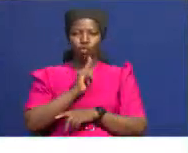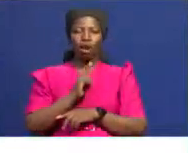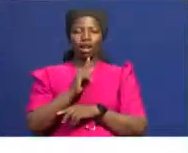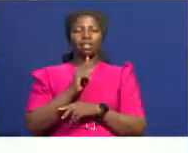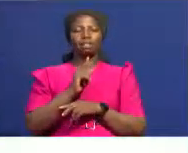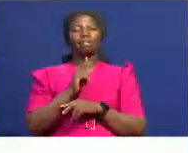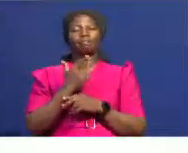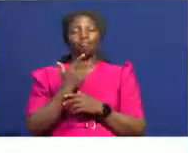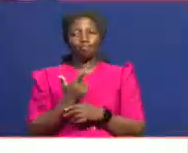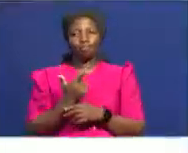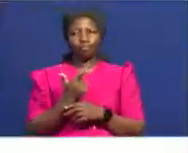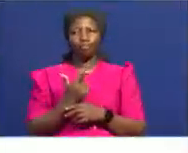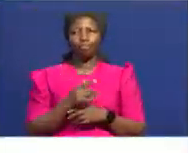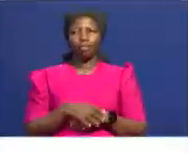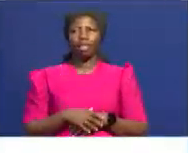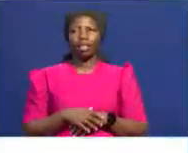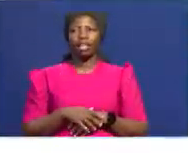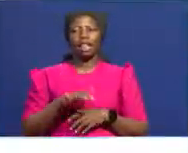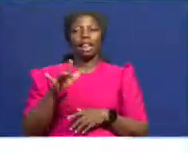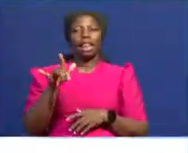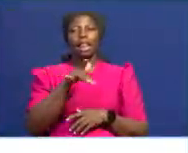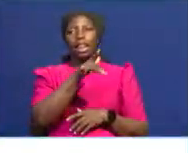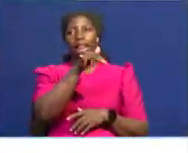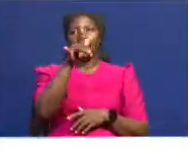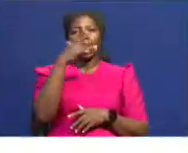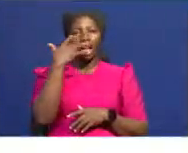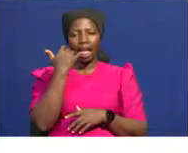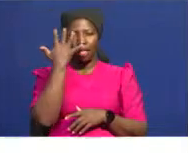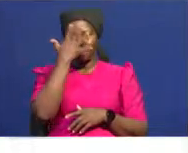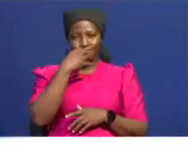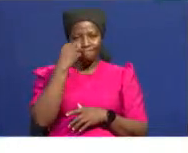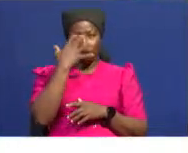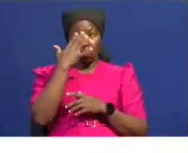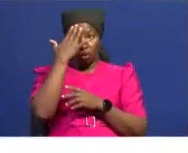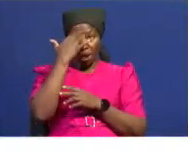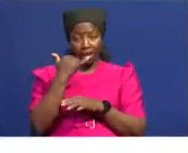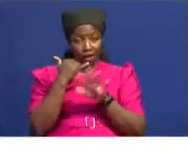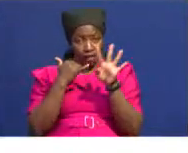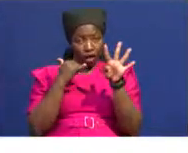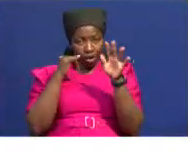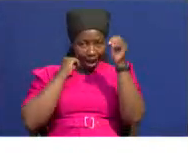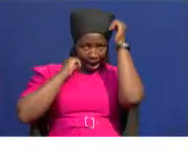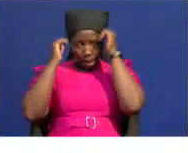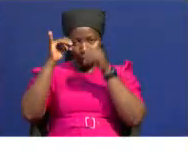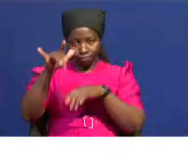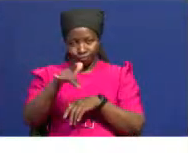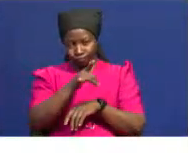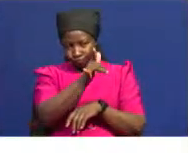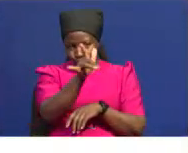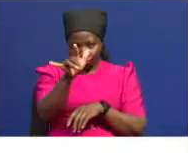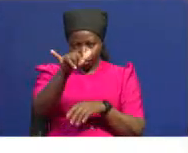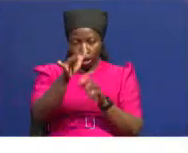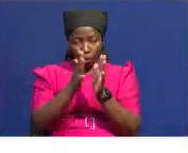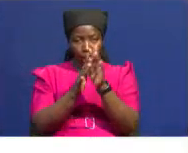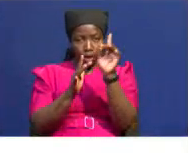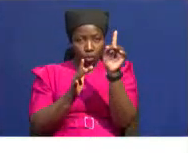fallen four-star general. The sky was then decorated by four military planes, with one of them taking a different direction in what has been